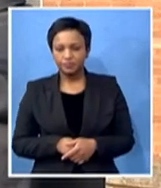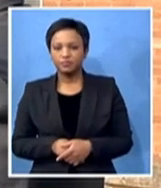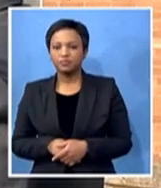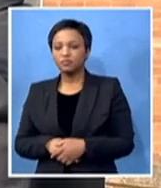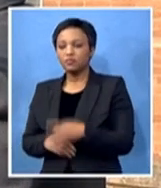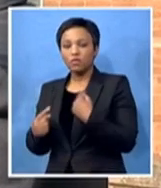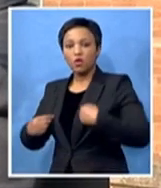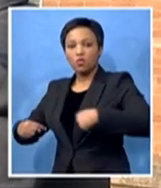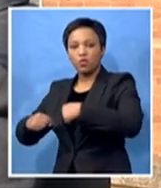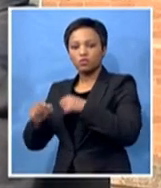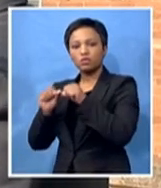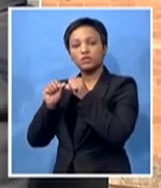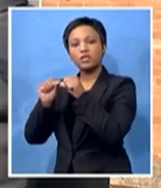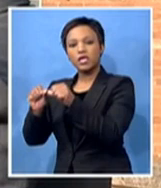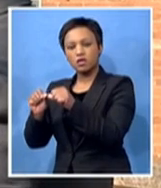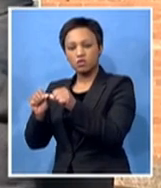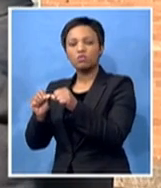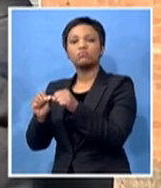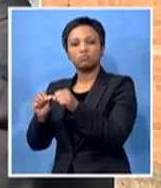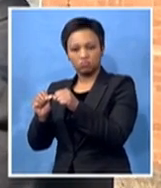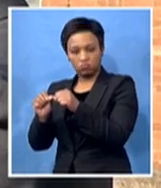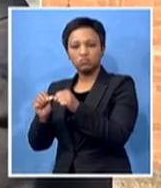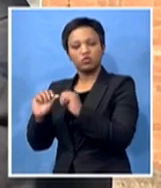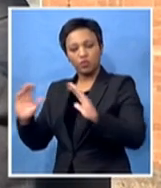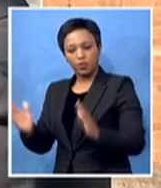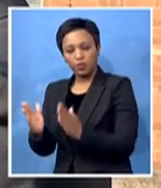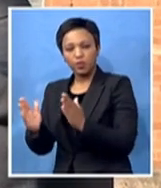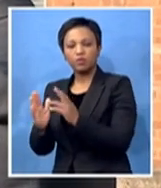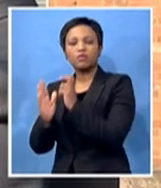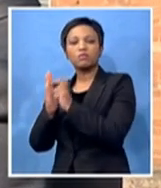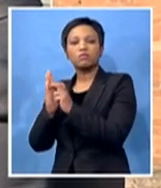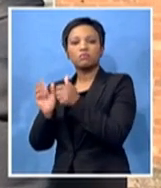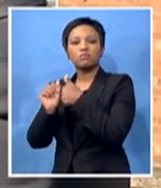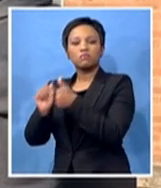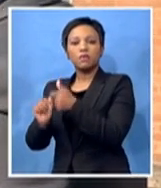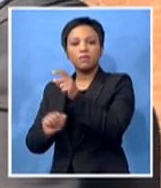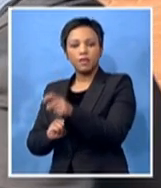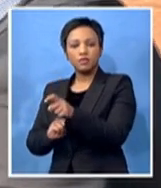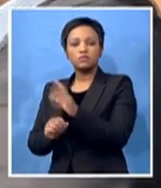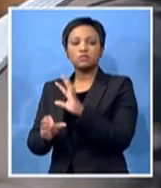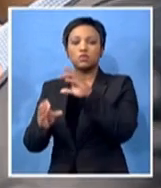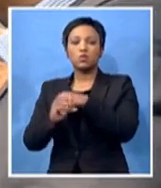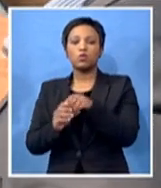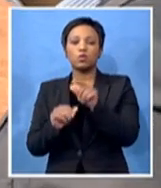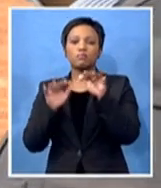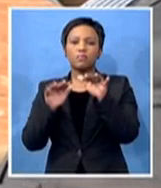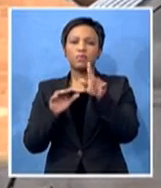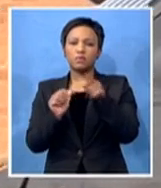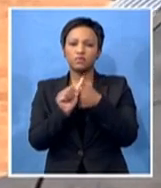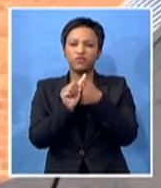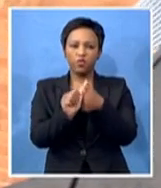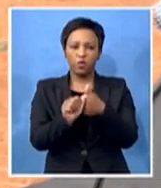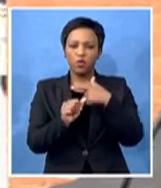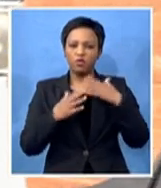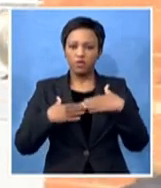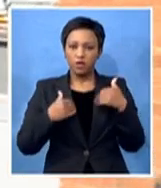including encouraging people to follow health protective measures such as